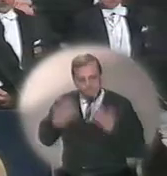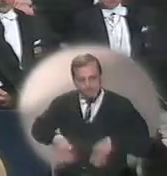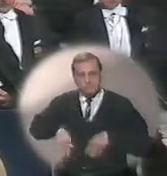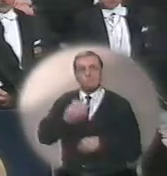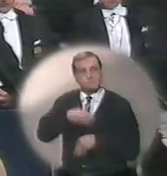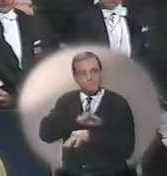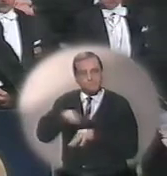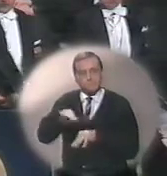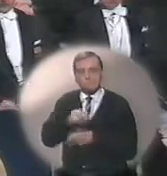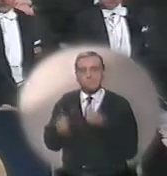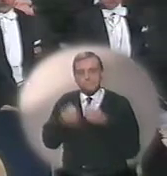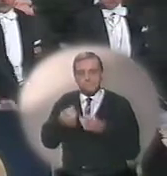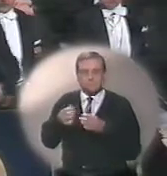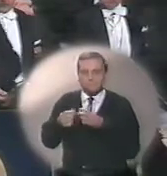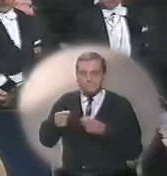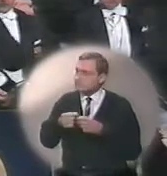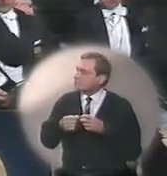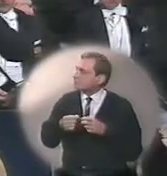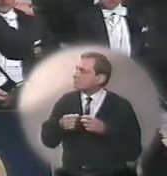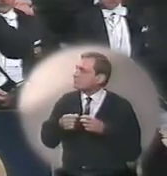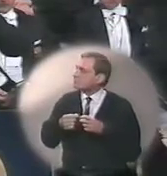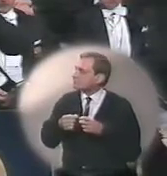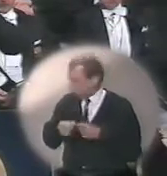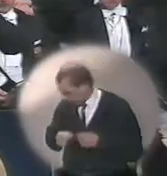the anatomy.